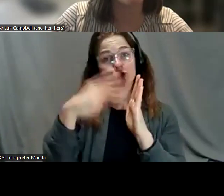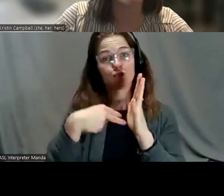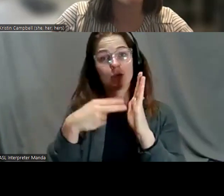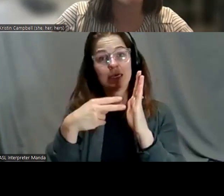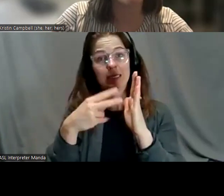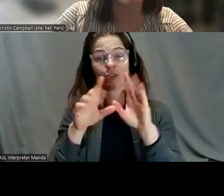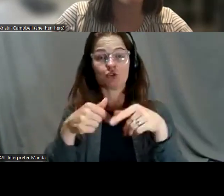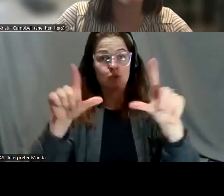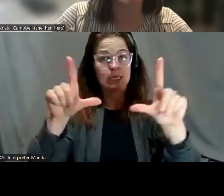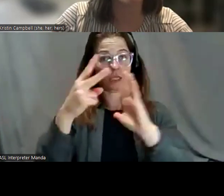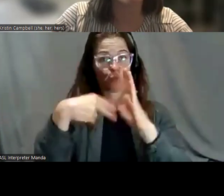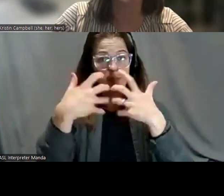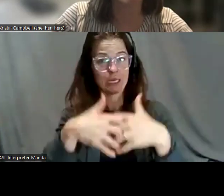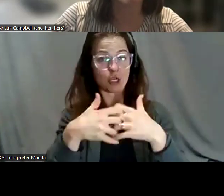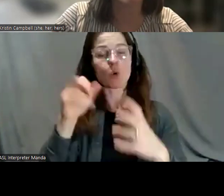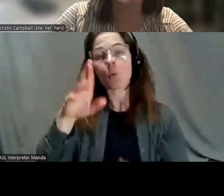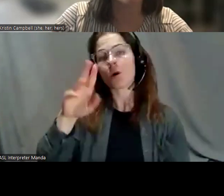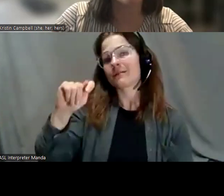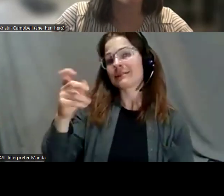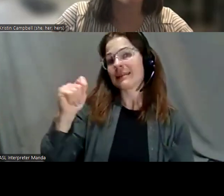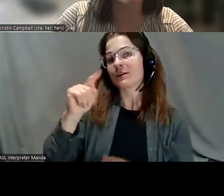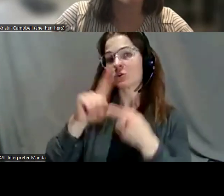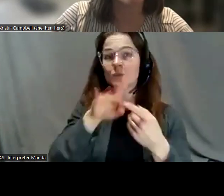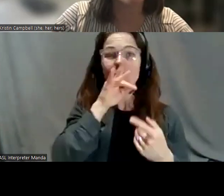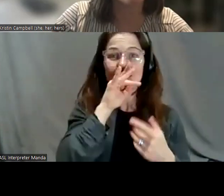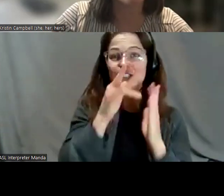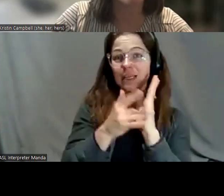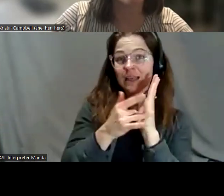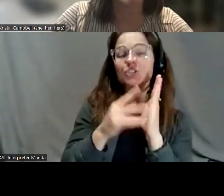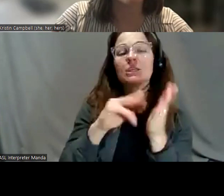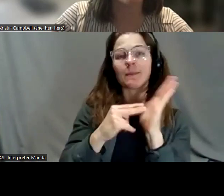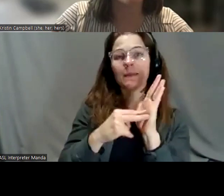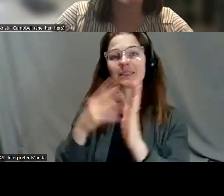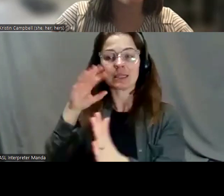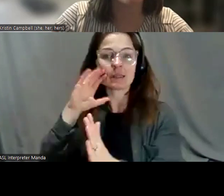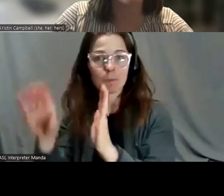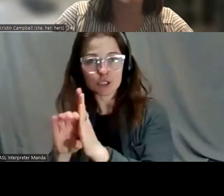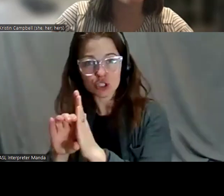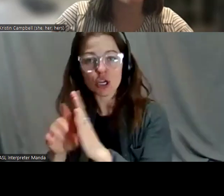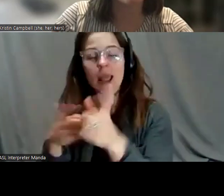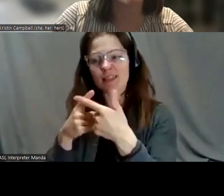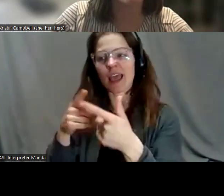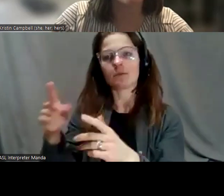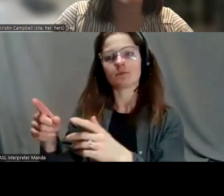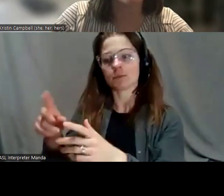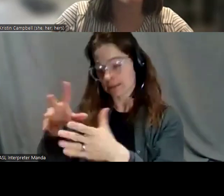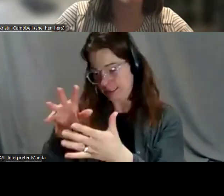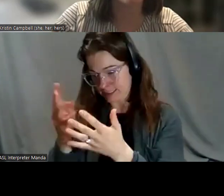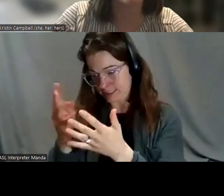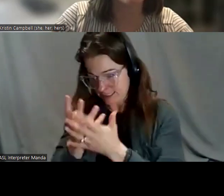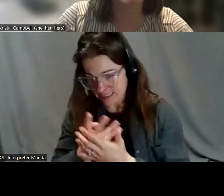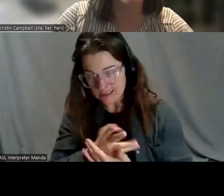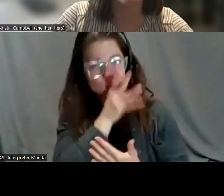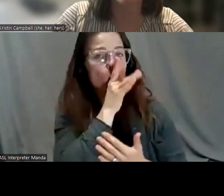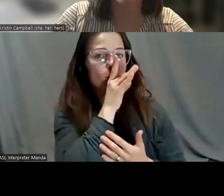or text-to-speech technology would encounter the image, and then the image is alt text is read aloud the equation itself,